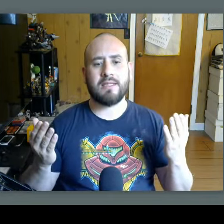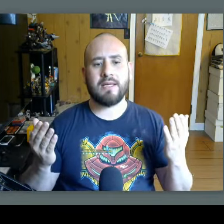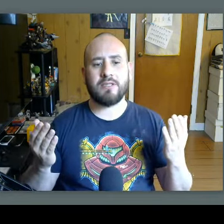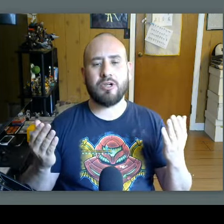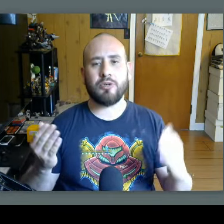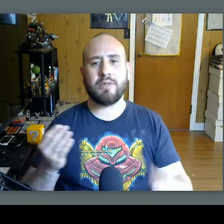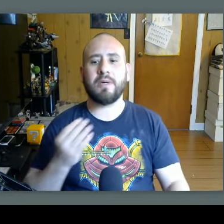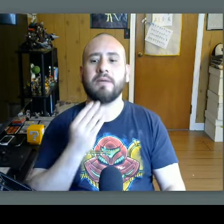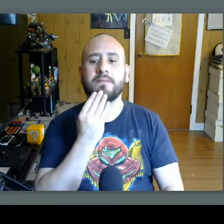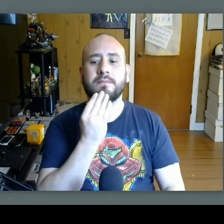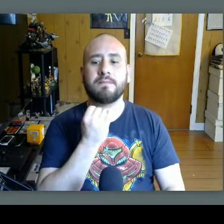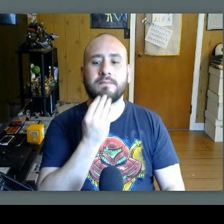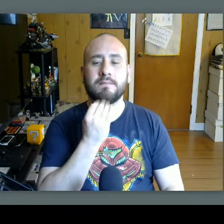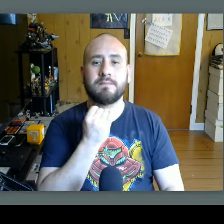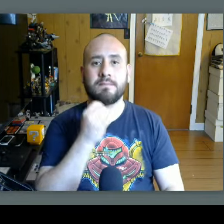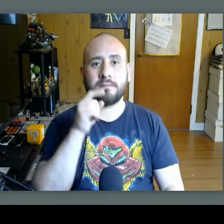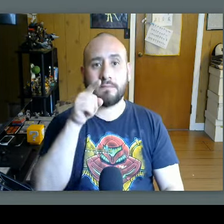And let's sign dessert. You eat what?